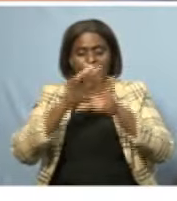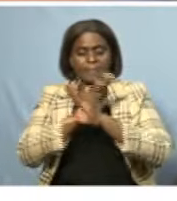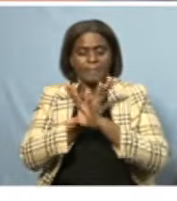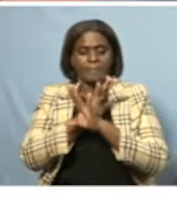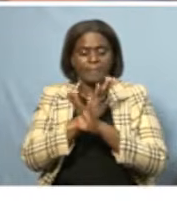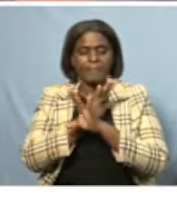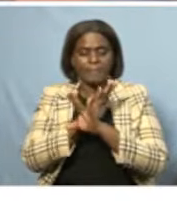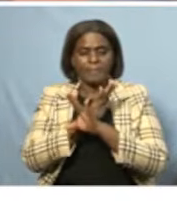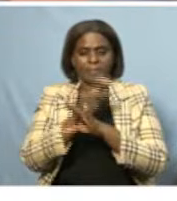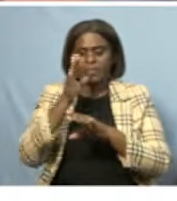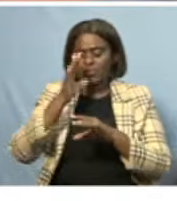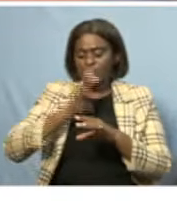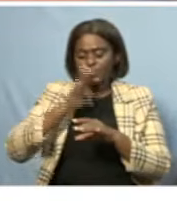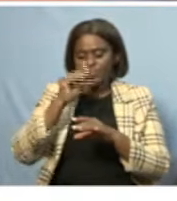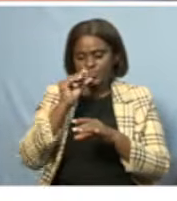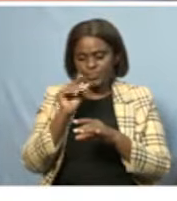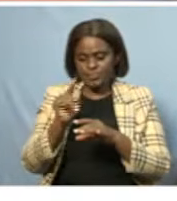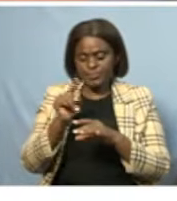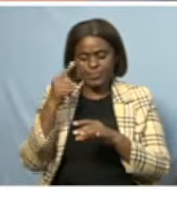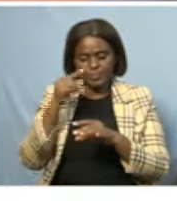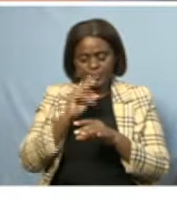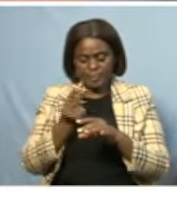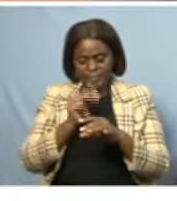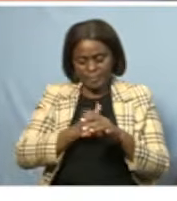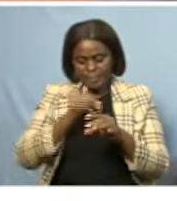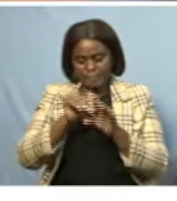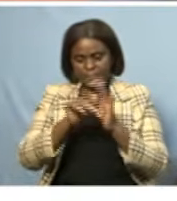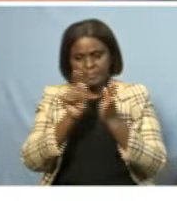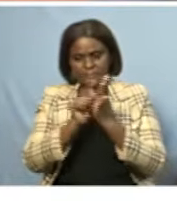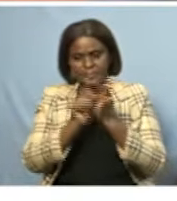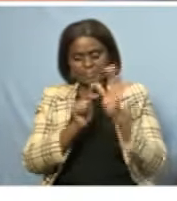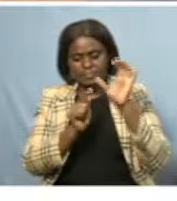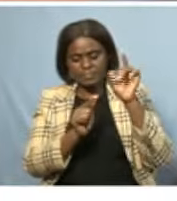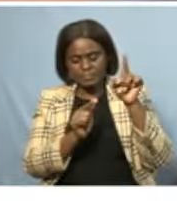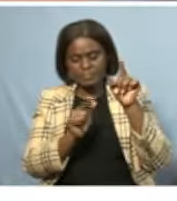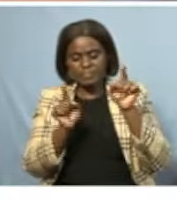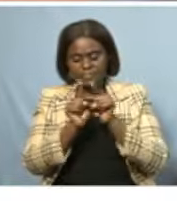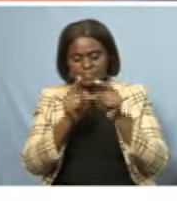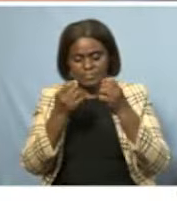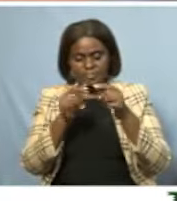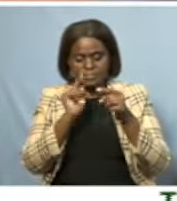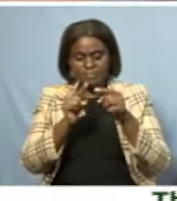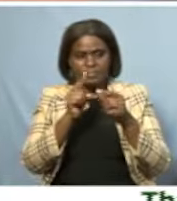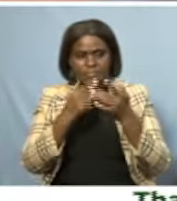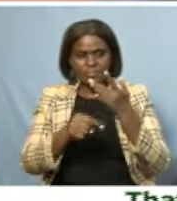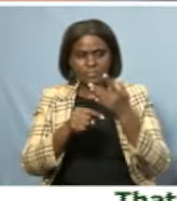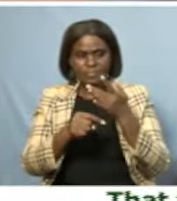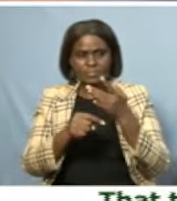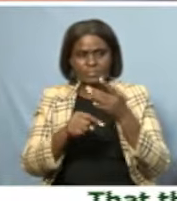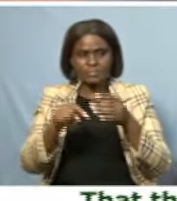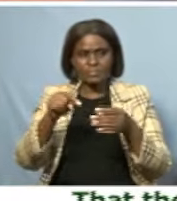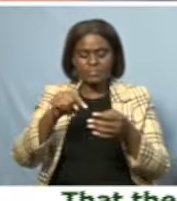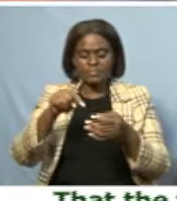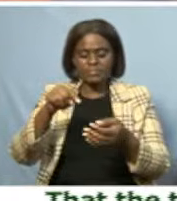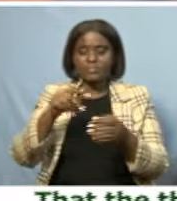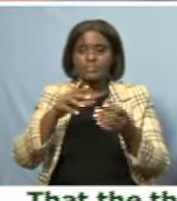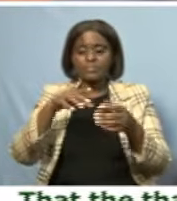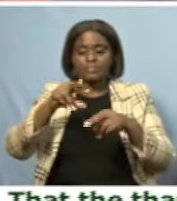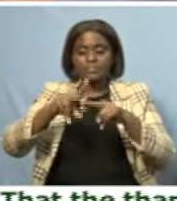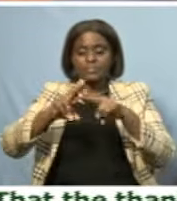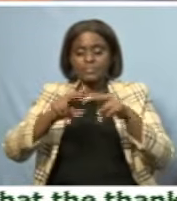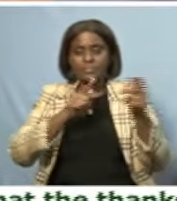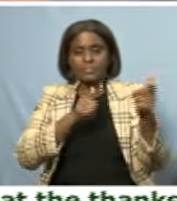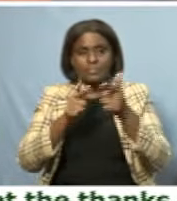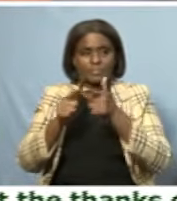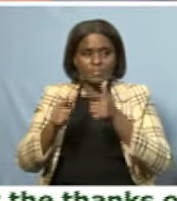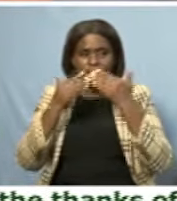Zambia. Madam Speaker, for us in Lusaka province, it is Sotsana Sotsana.